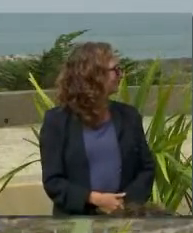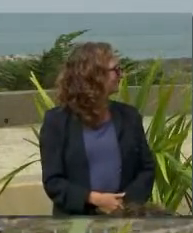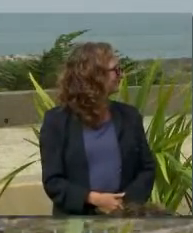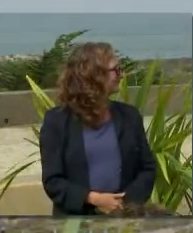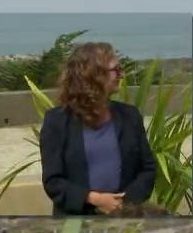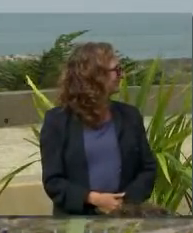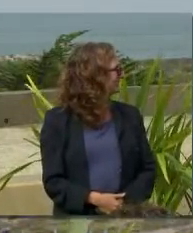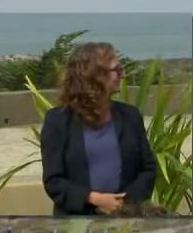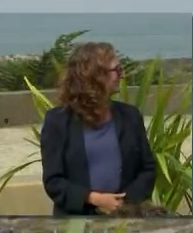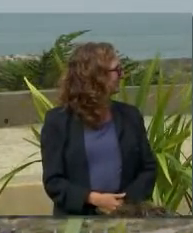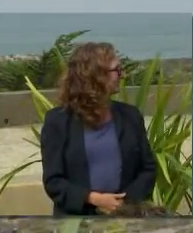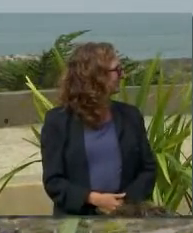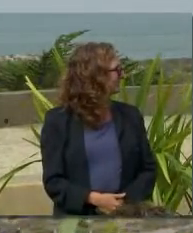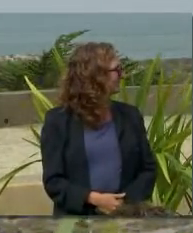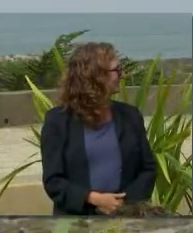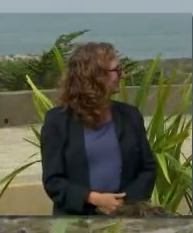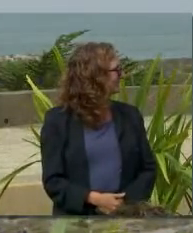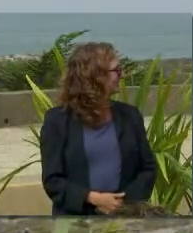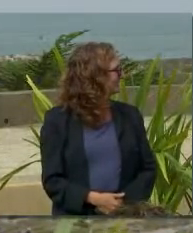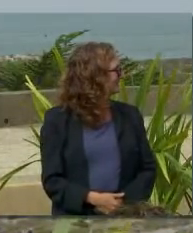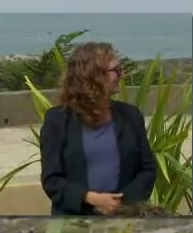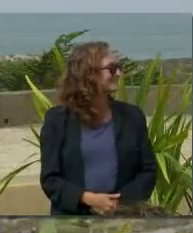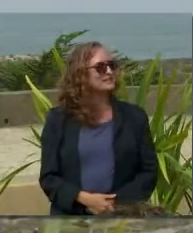Oops. You go.